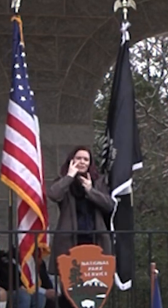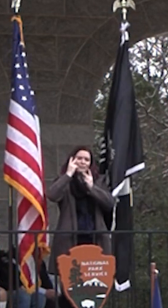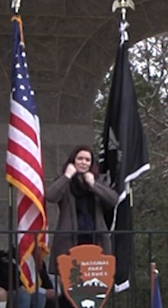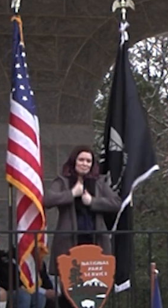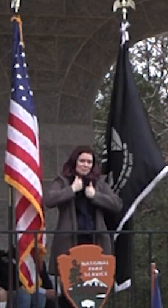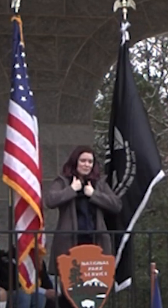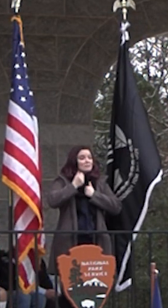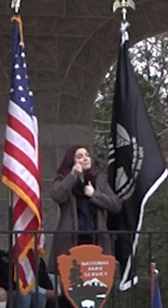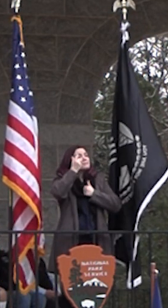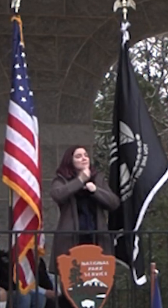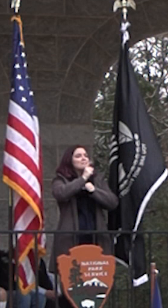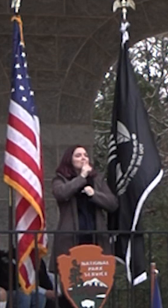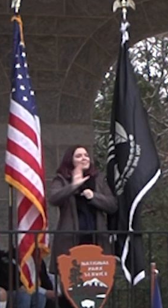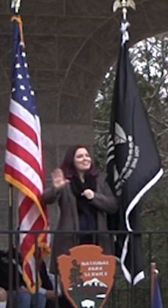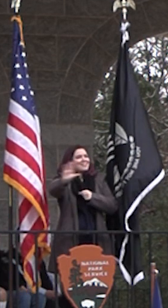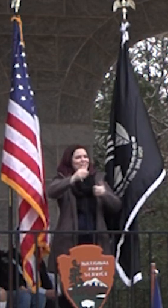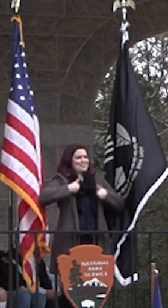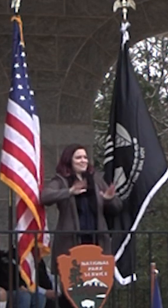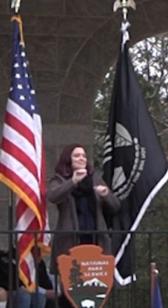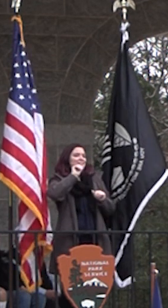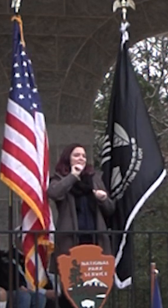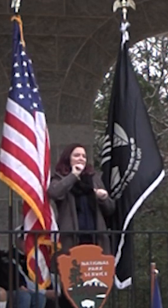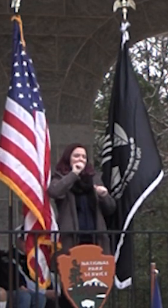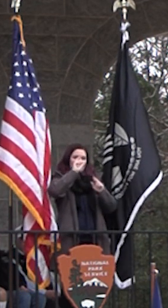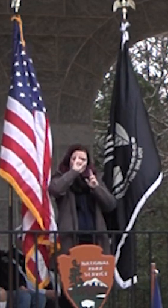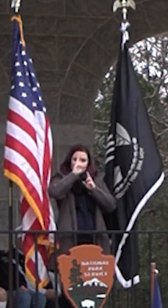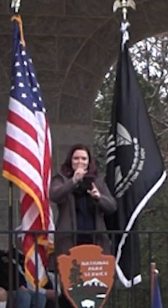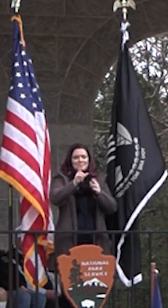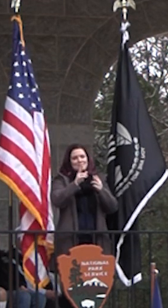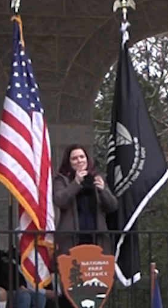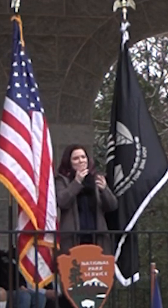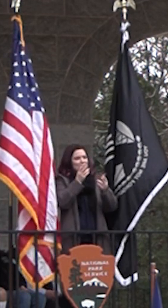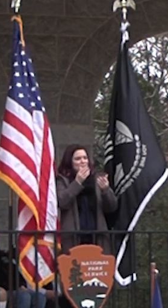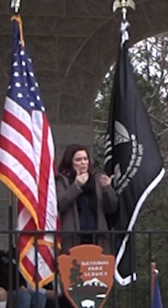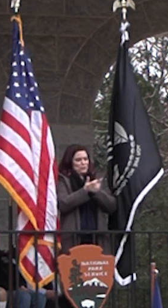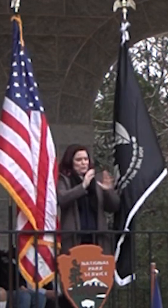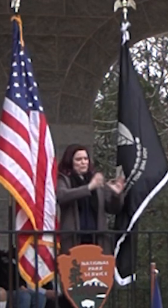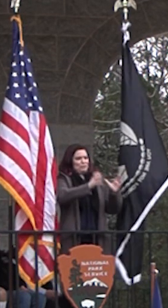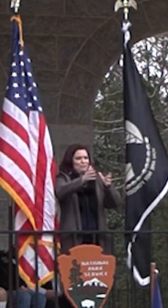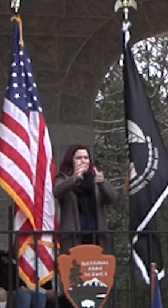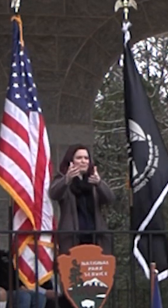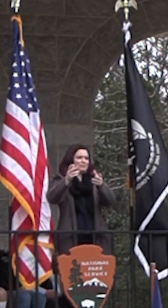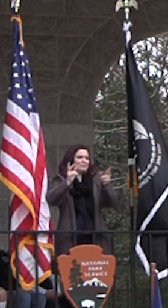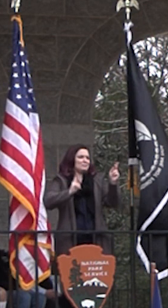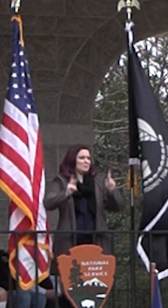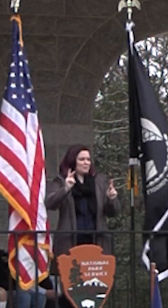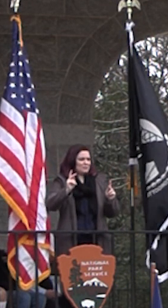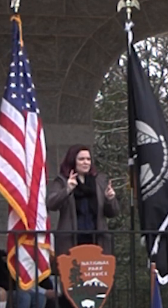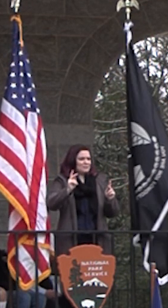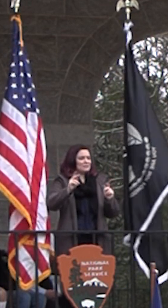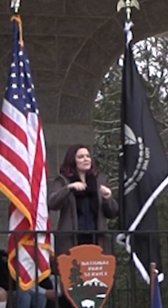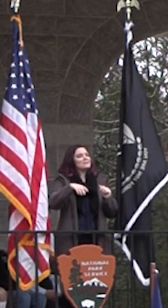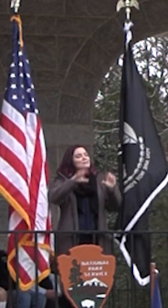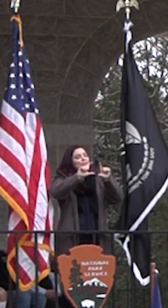the depths of their sacrifices are understood by new generations. Wreaths Across America furthers these